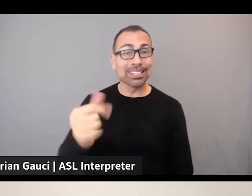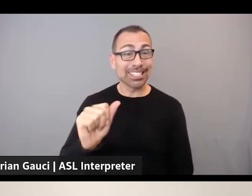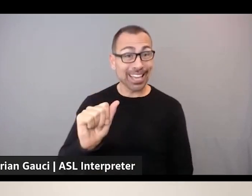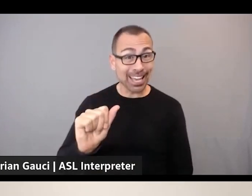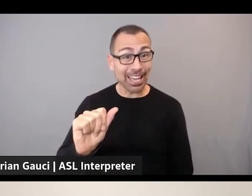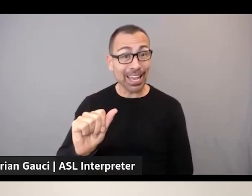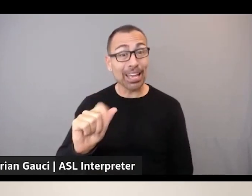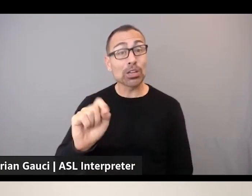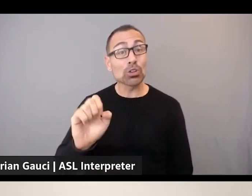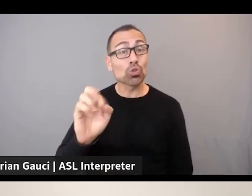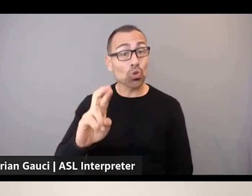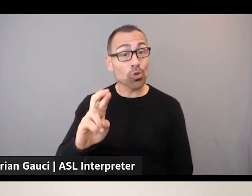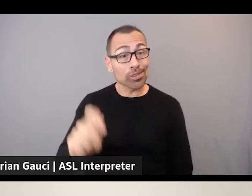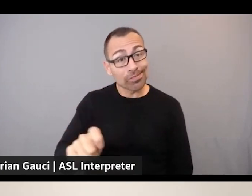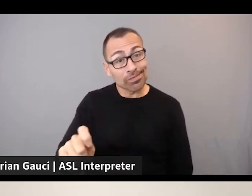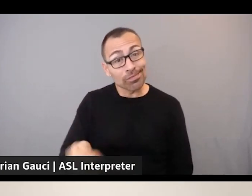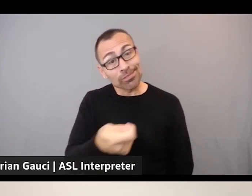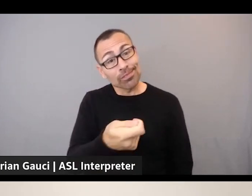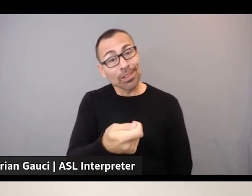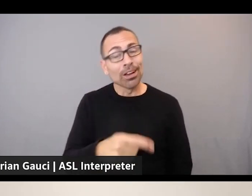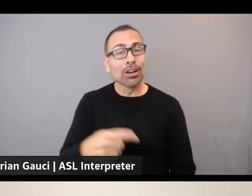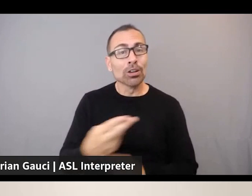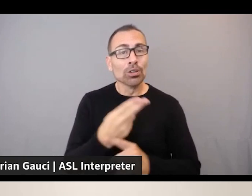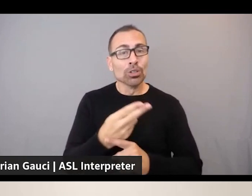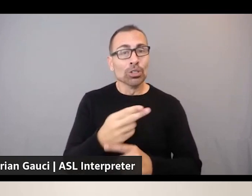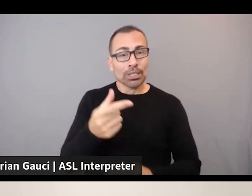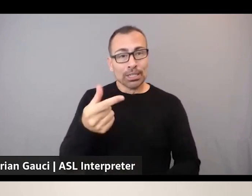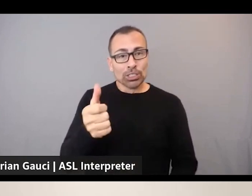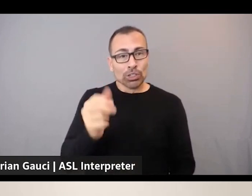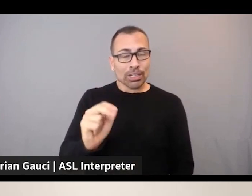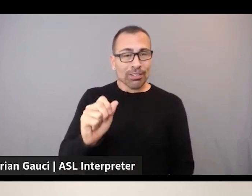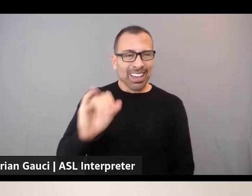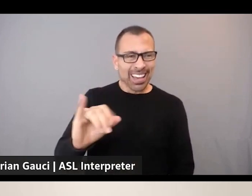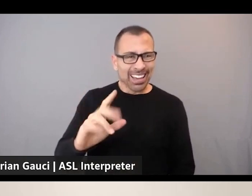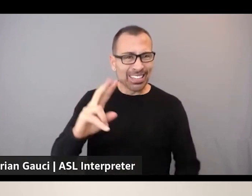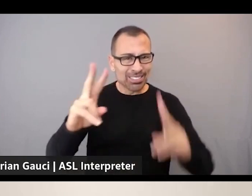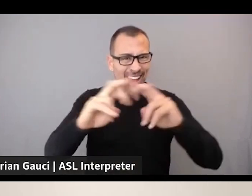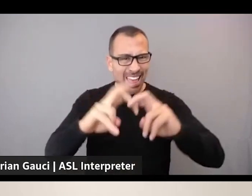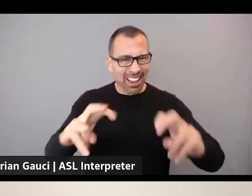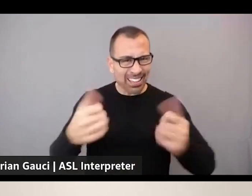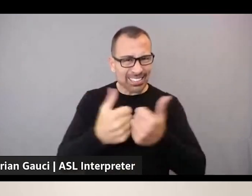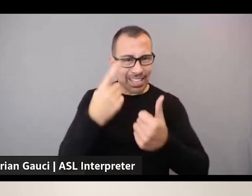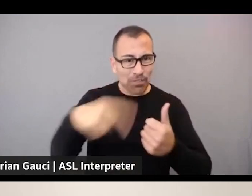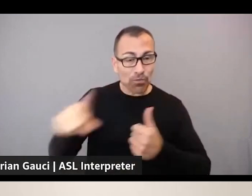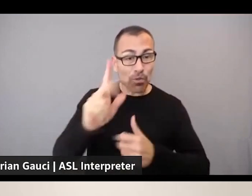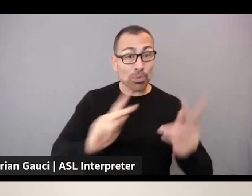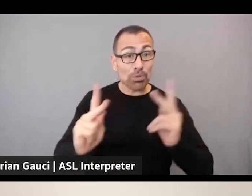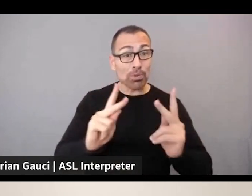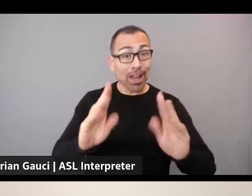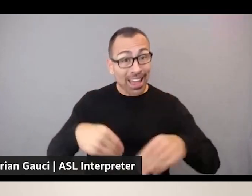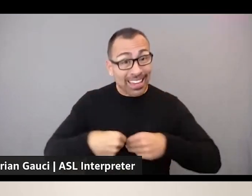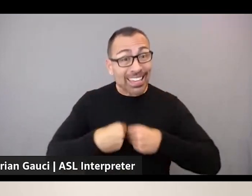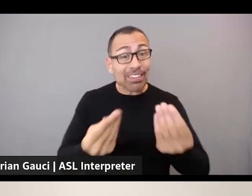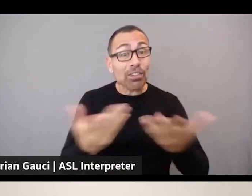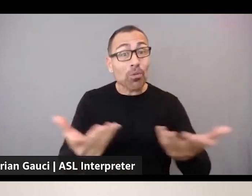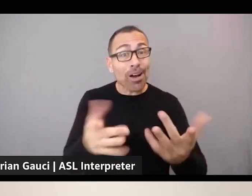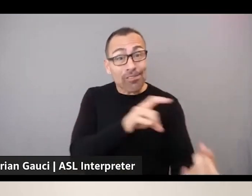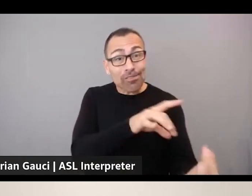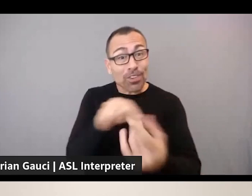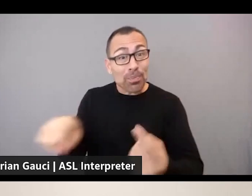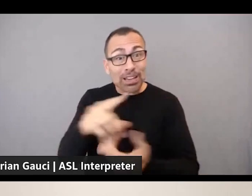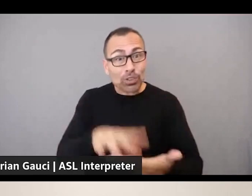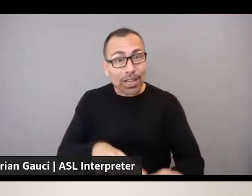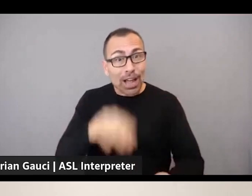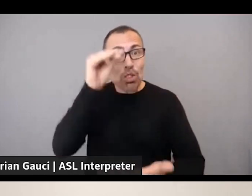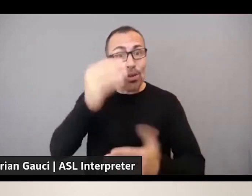to analyze the game for people and then actually give them feedback so that they can learn and improve through this application that the PGA Tour